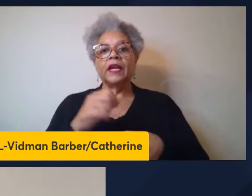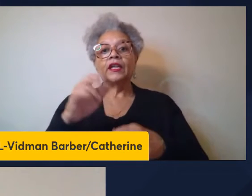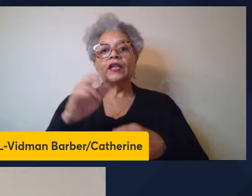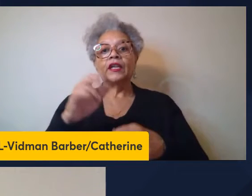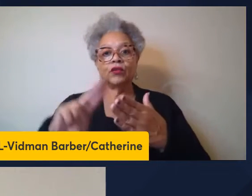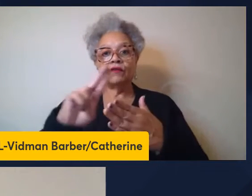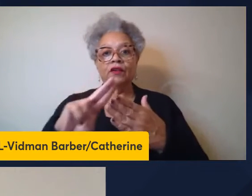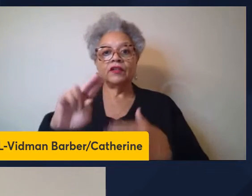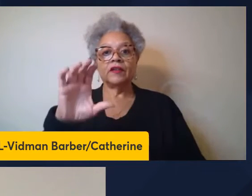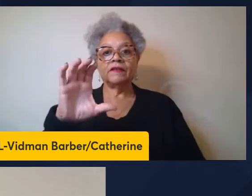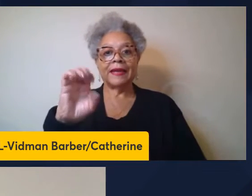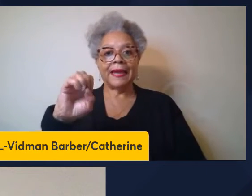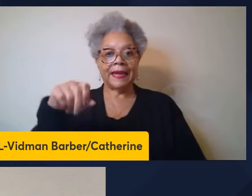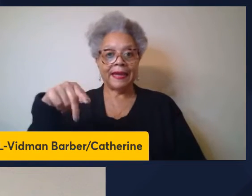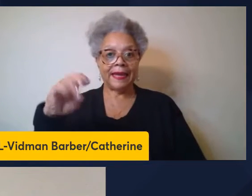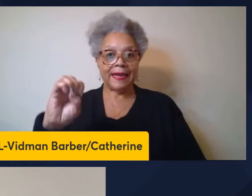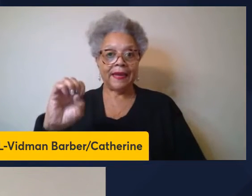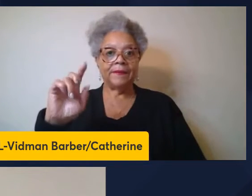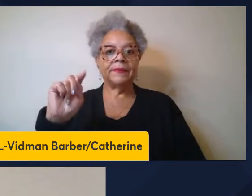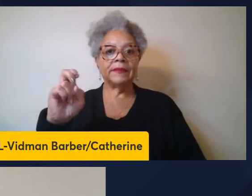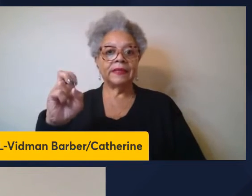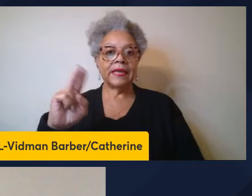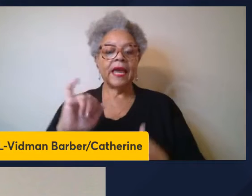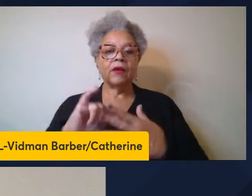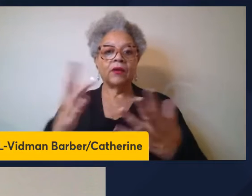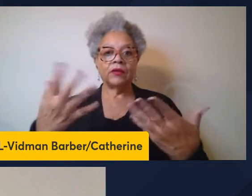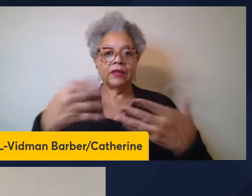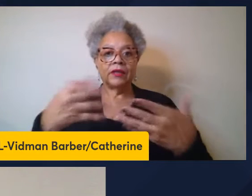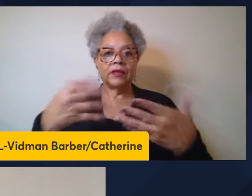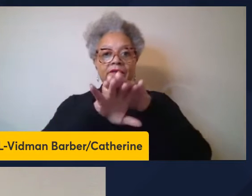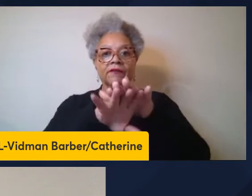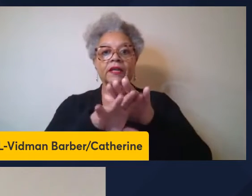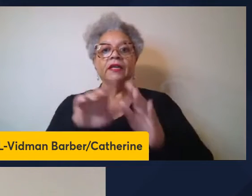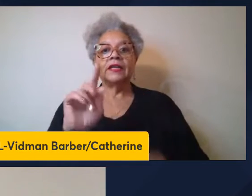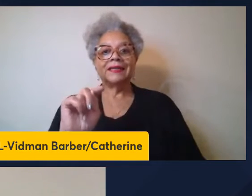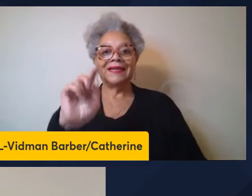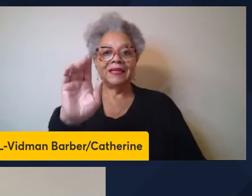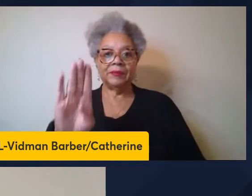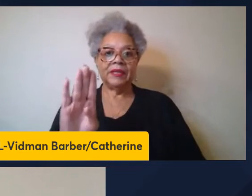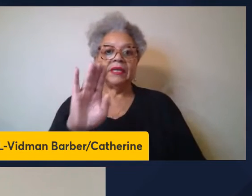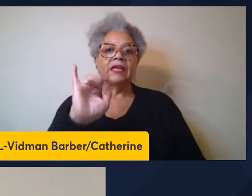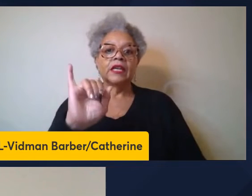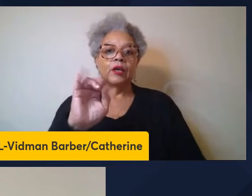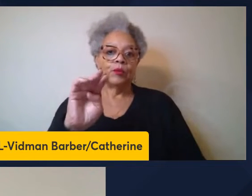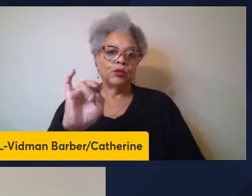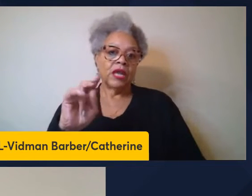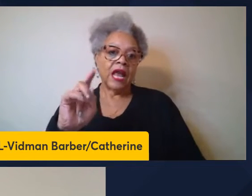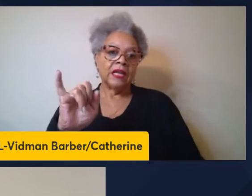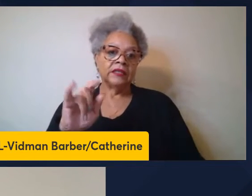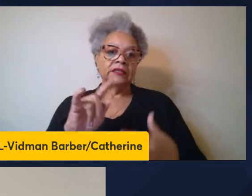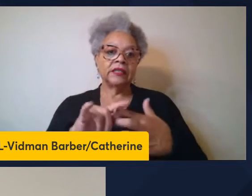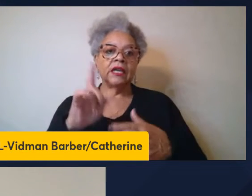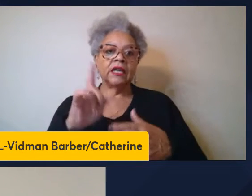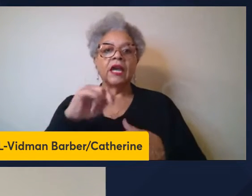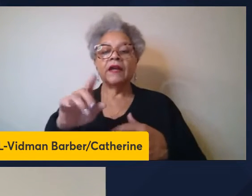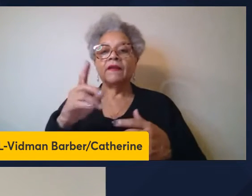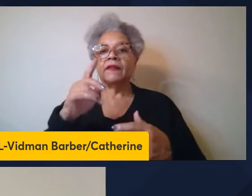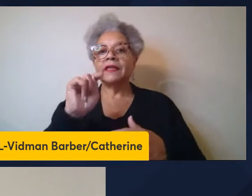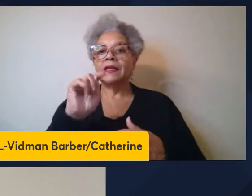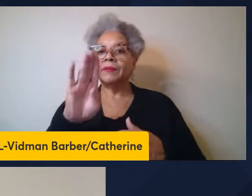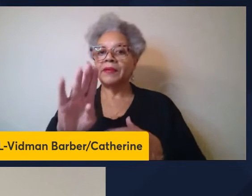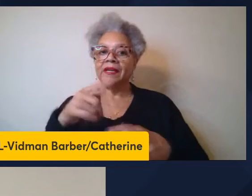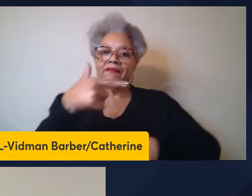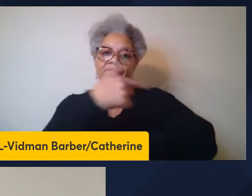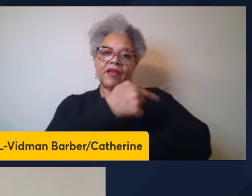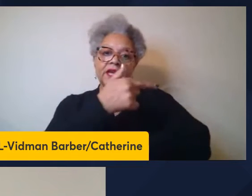current role, his research efforts are focused on the interface of TB immunology and clinical translation of promising TB vaccine concepts and